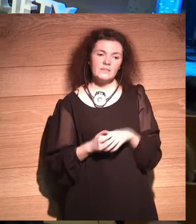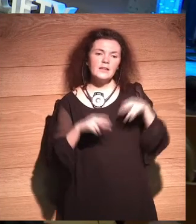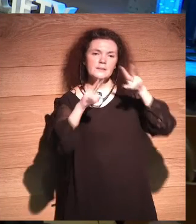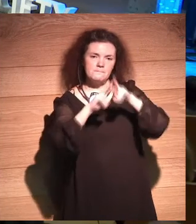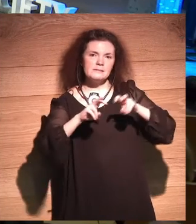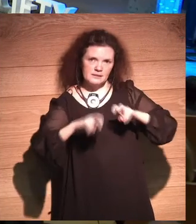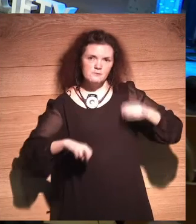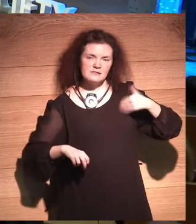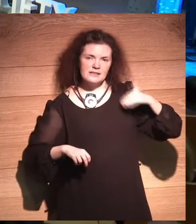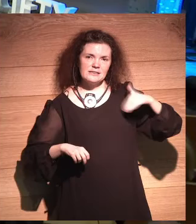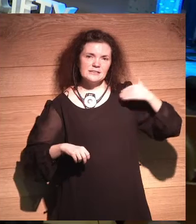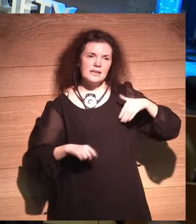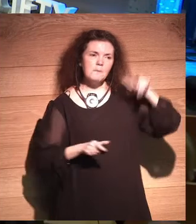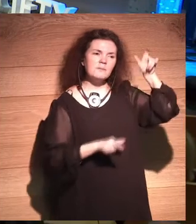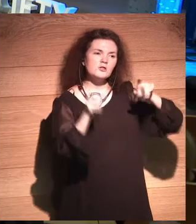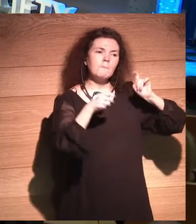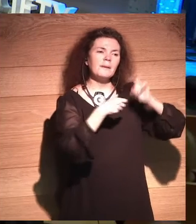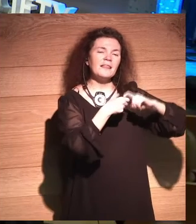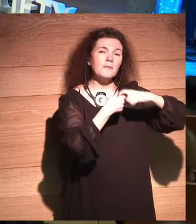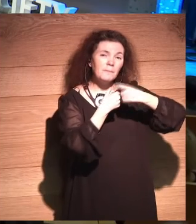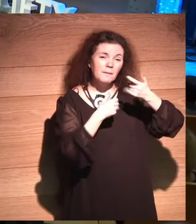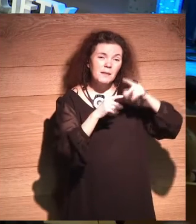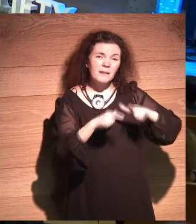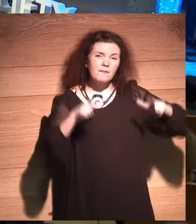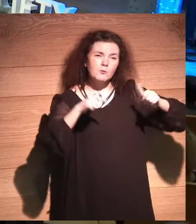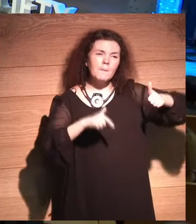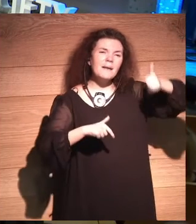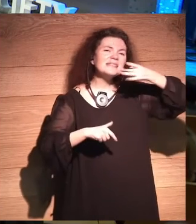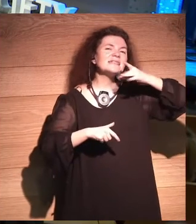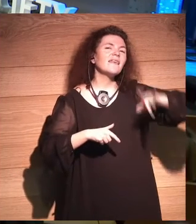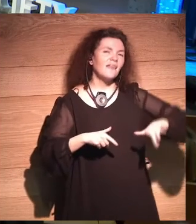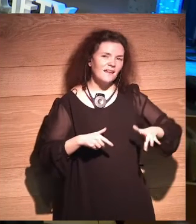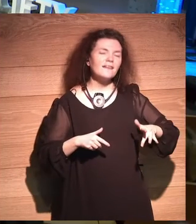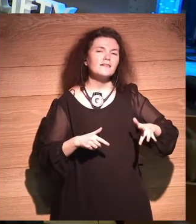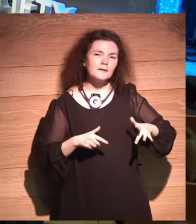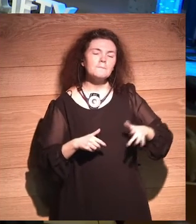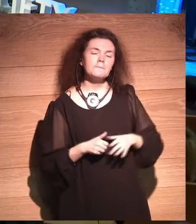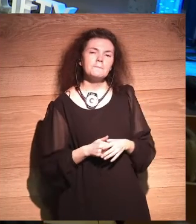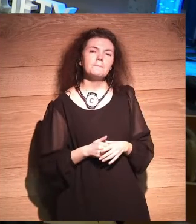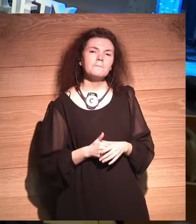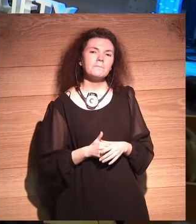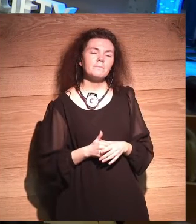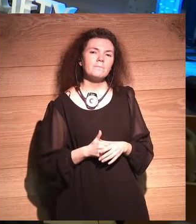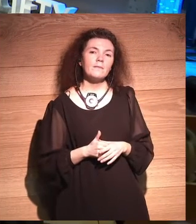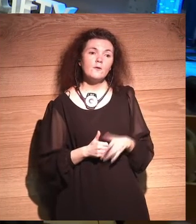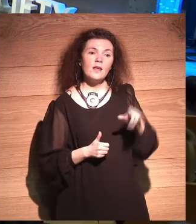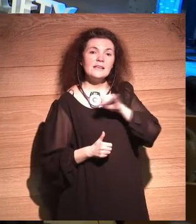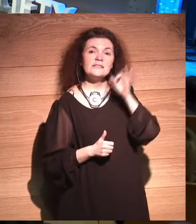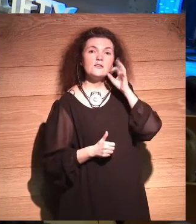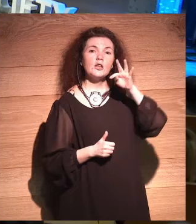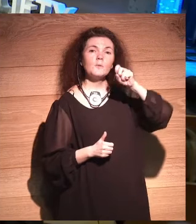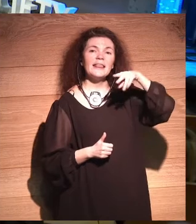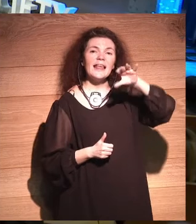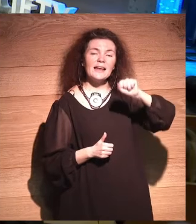who participates on some of these platforms. So there's a Finnish scholar by the name of Tanja Ajamurto who's done work on